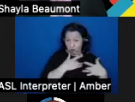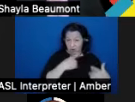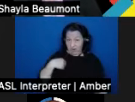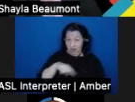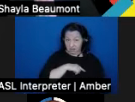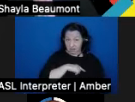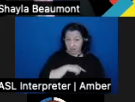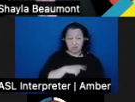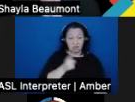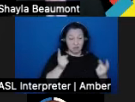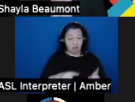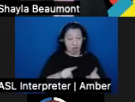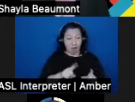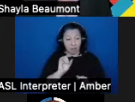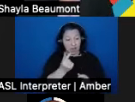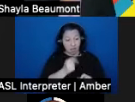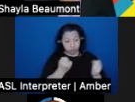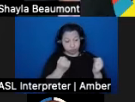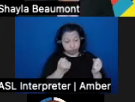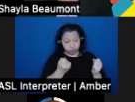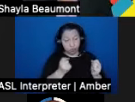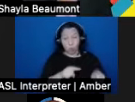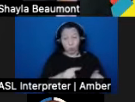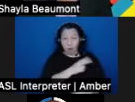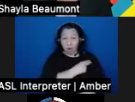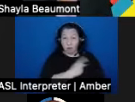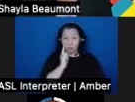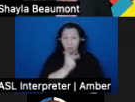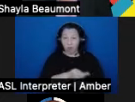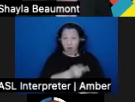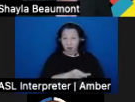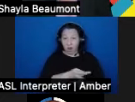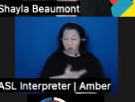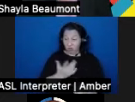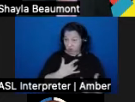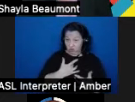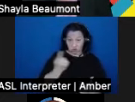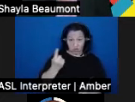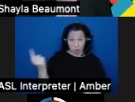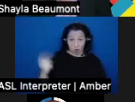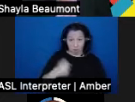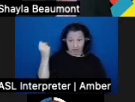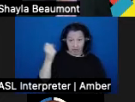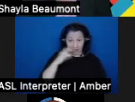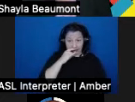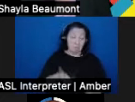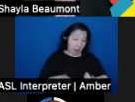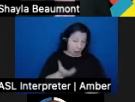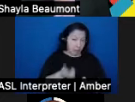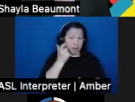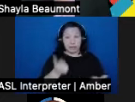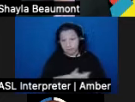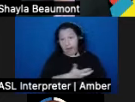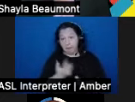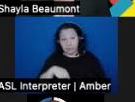leg that you went in for treatment, would you worry that someone was going to come and take your kids? Maybe, because of all of the things, right, that we're